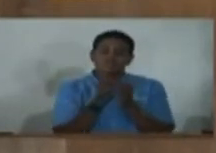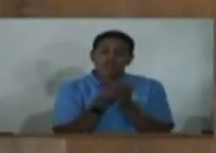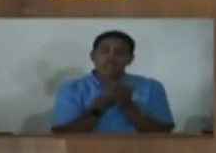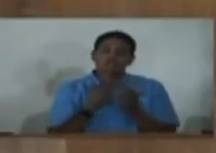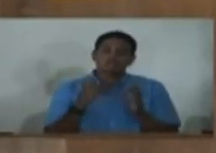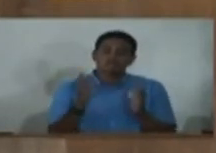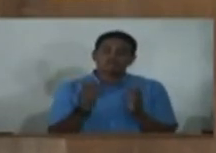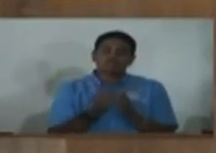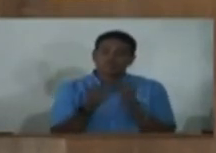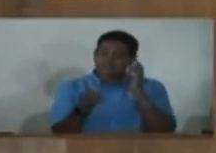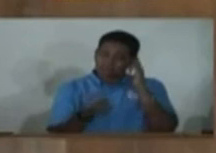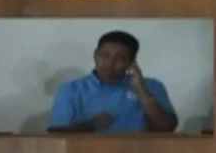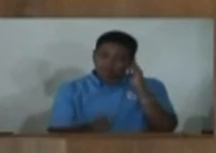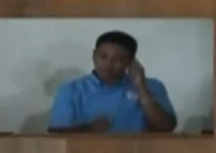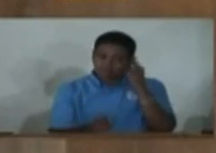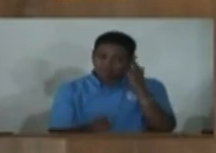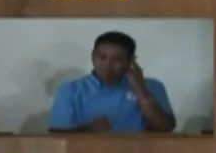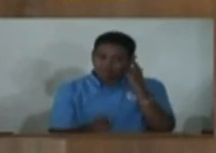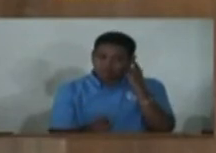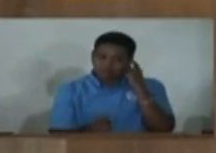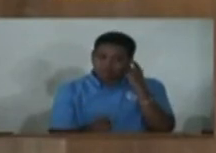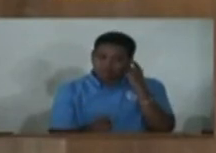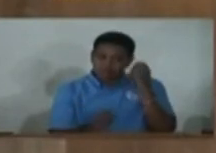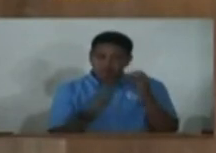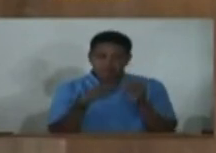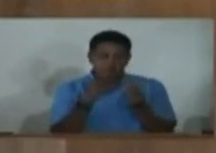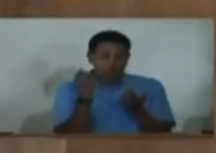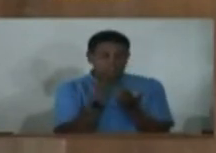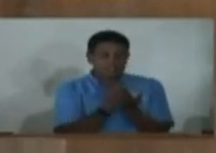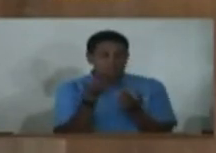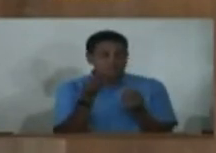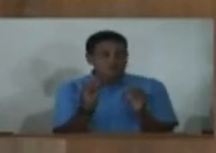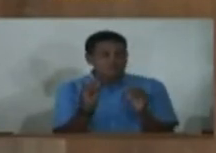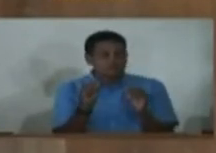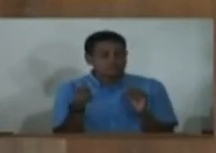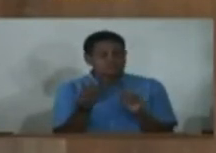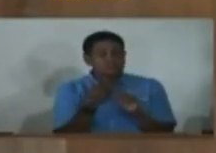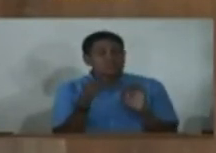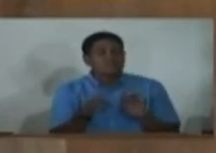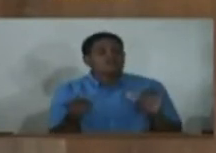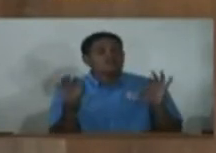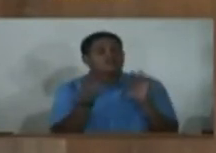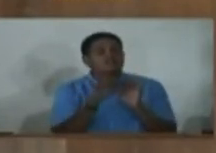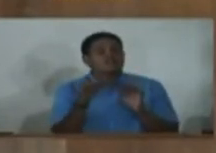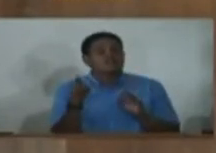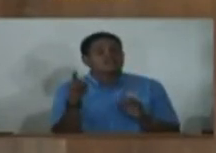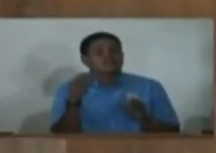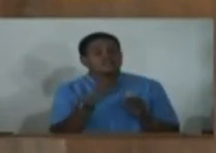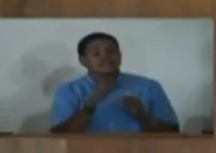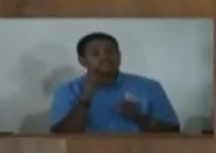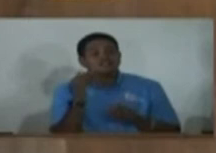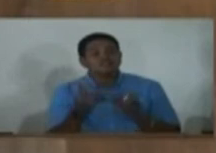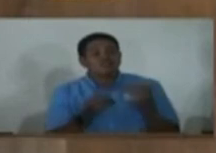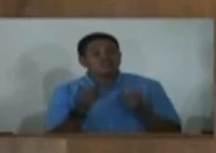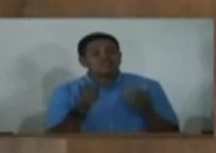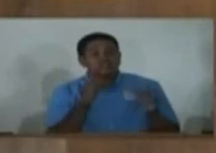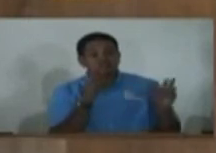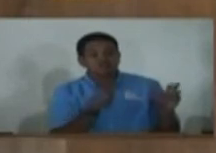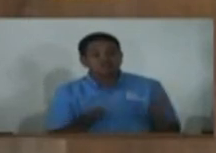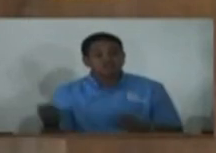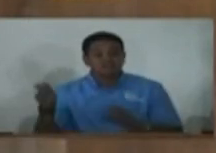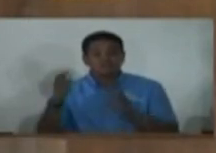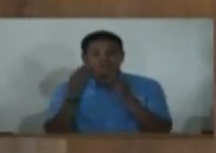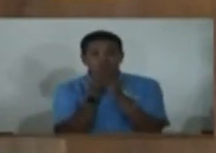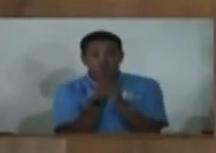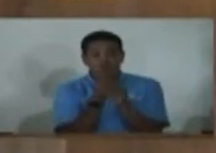Public Service, about the stamp office, which is a critical cog in the process of transferring real